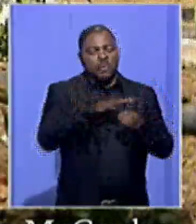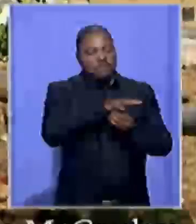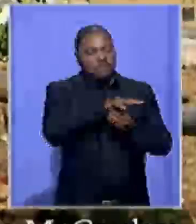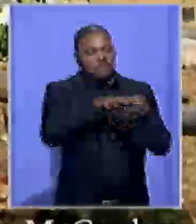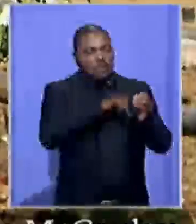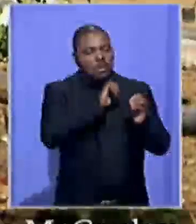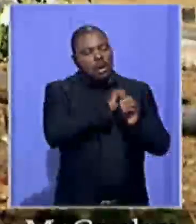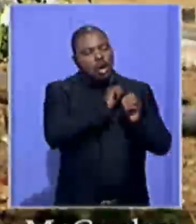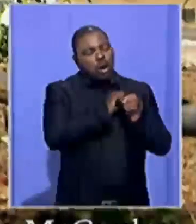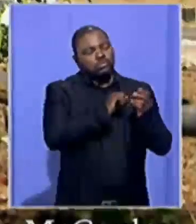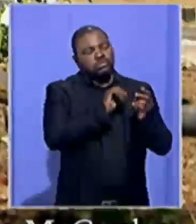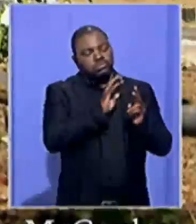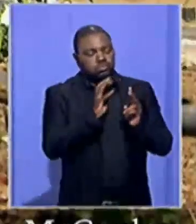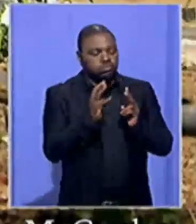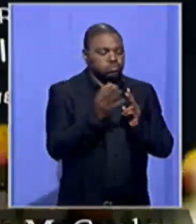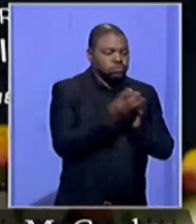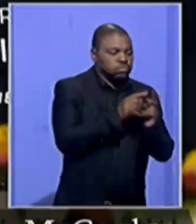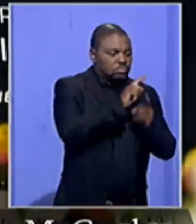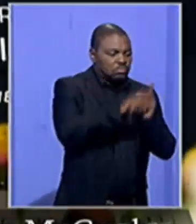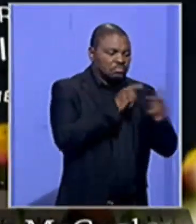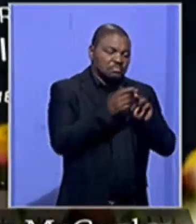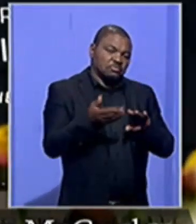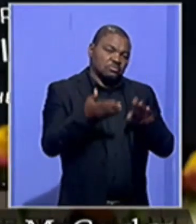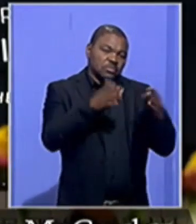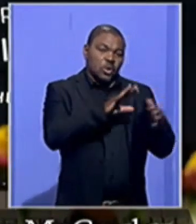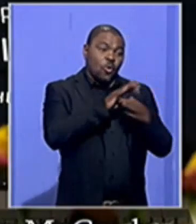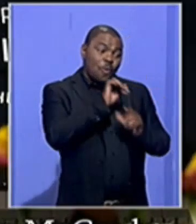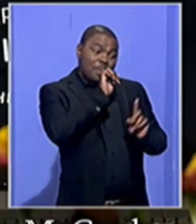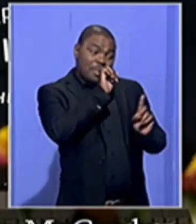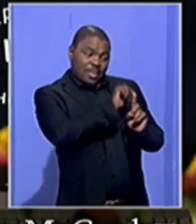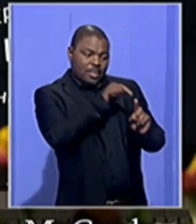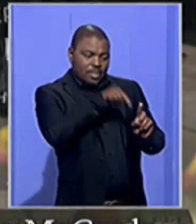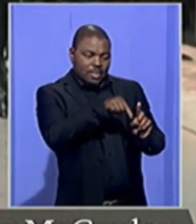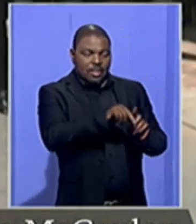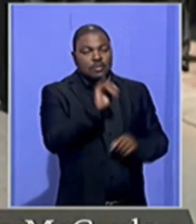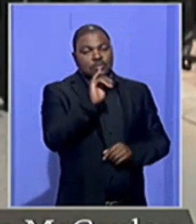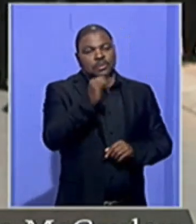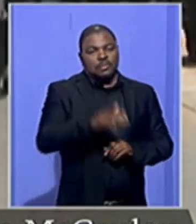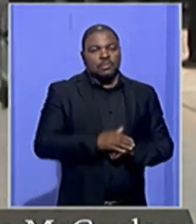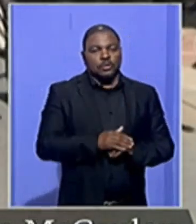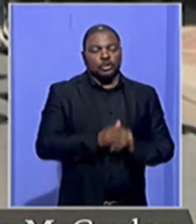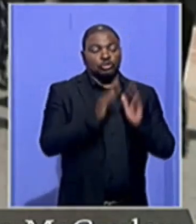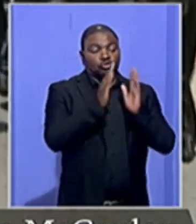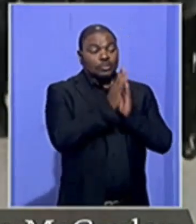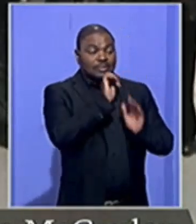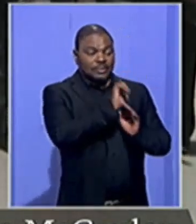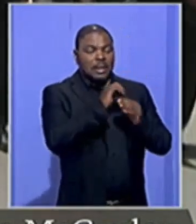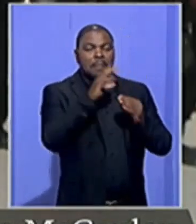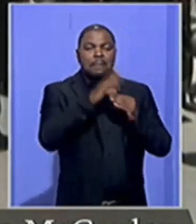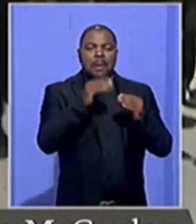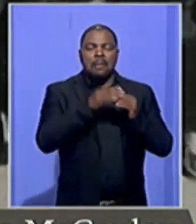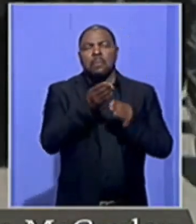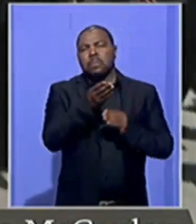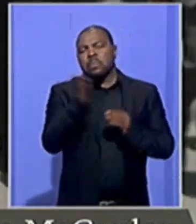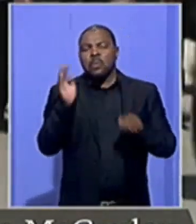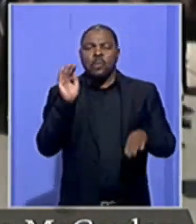a ne a neela mowa kwa legaeng la gagwe mono Johannesburg. Kereke ya gagwe e na le ditokololo di feta